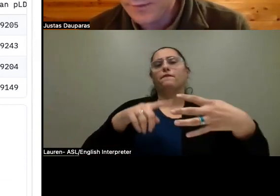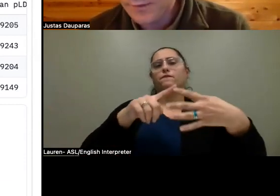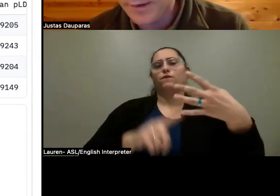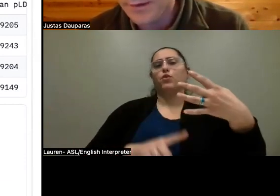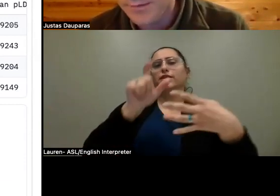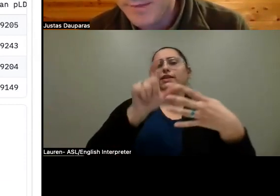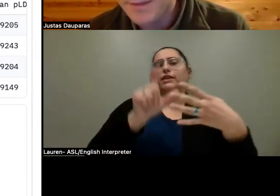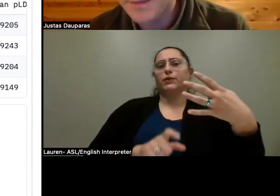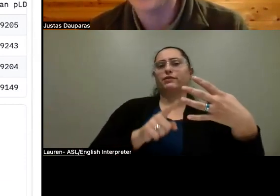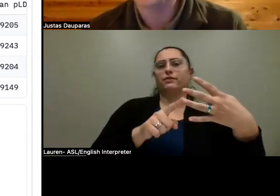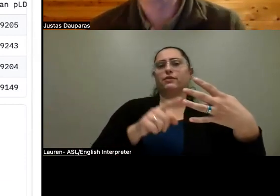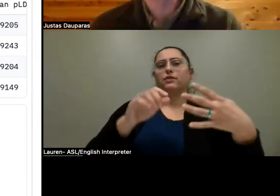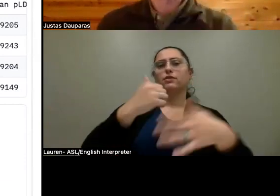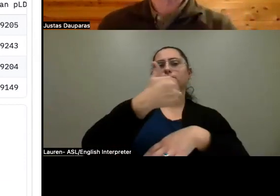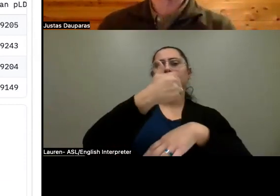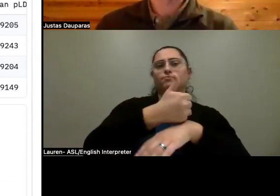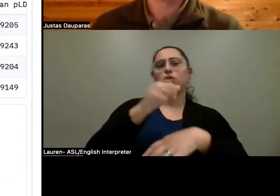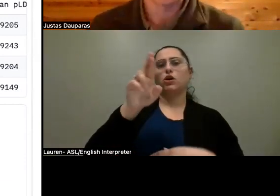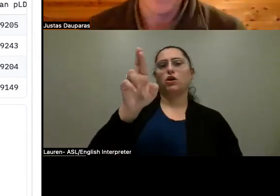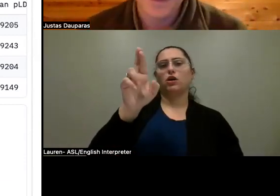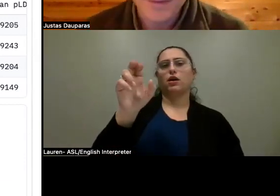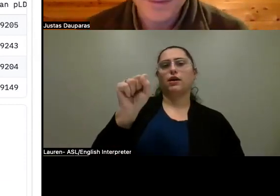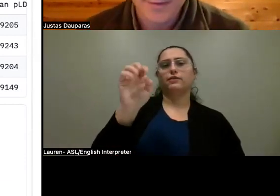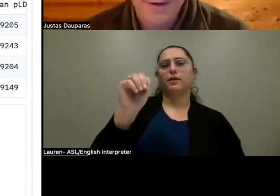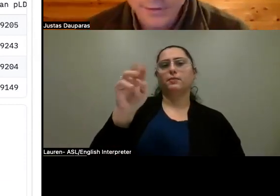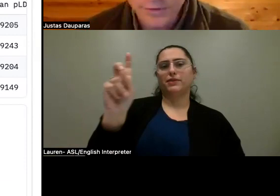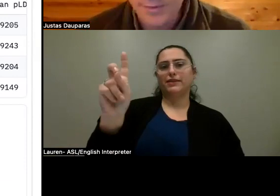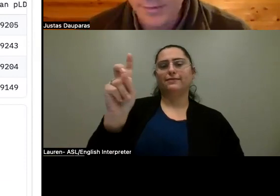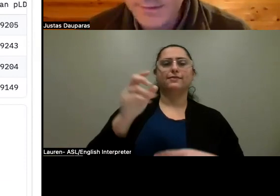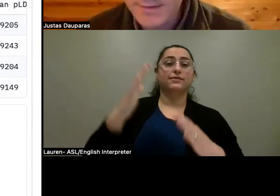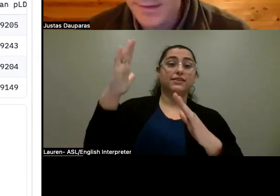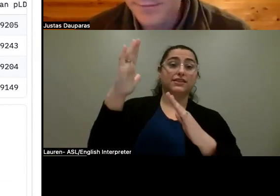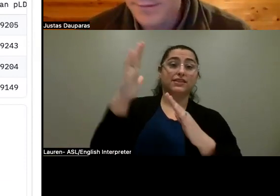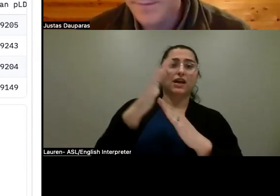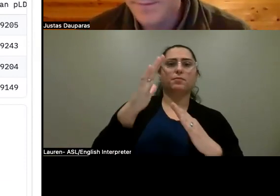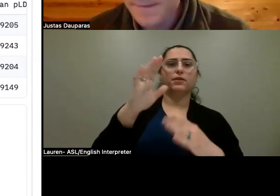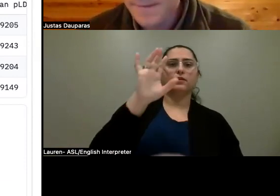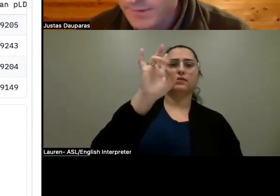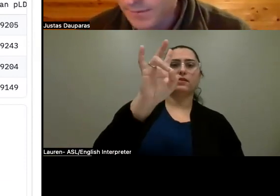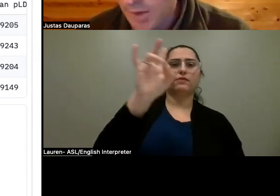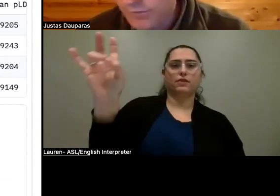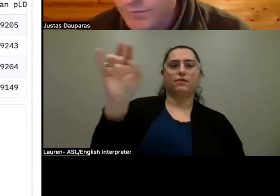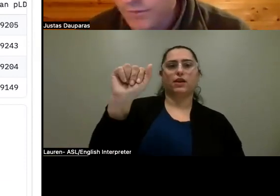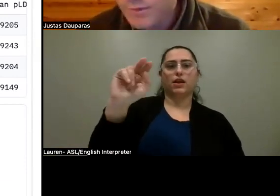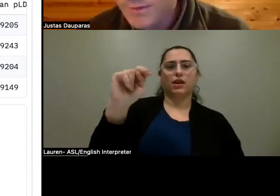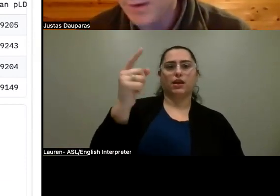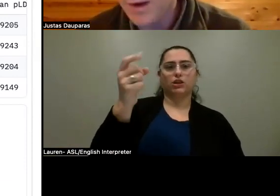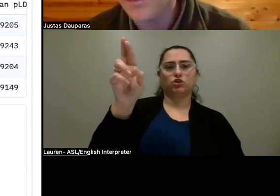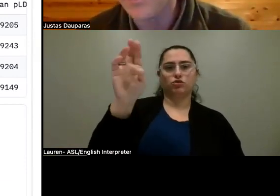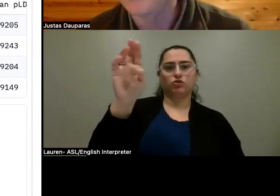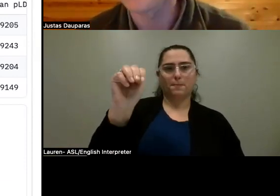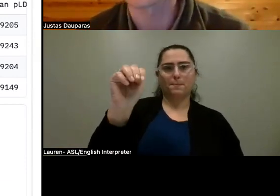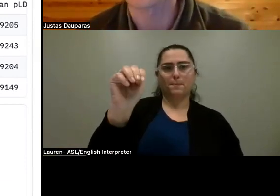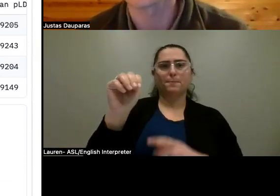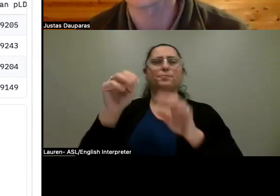rank them by RMSD. So it's the best is 0.77 angstrom RMSD-C alpha. Those are the model scores, so